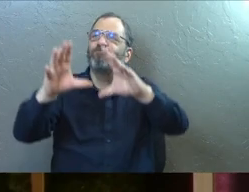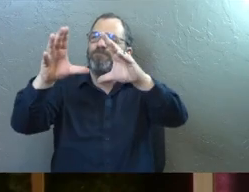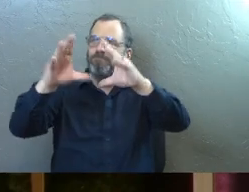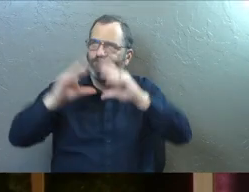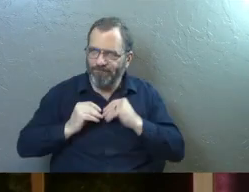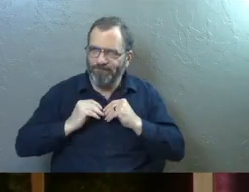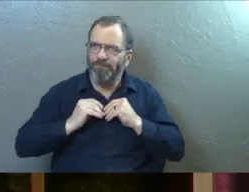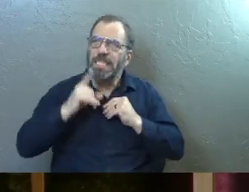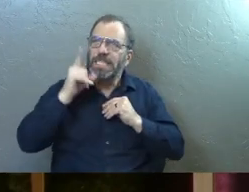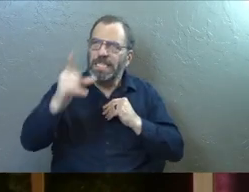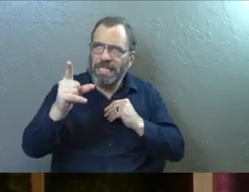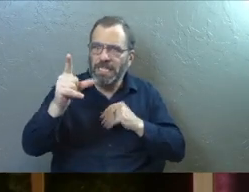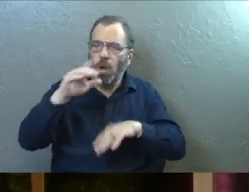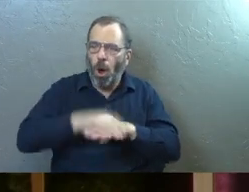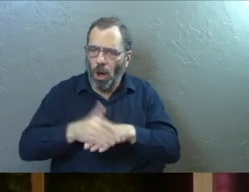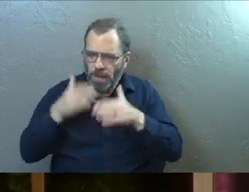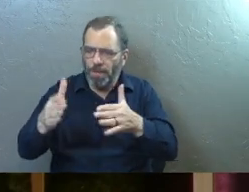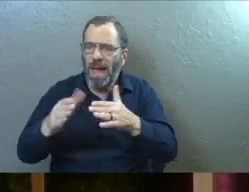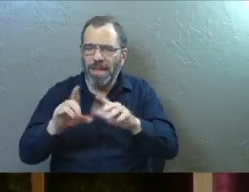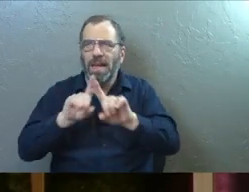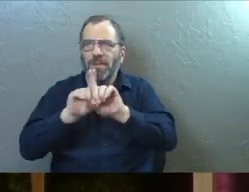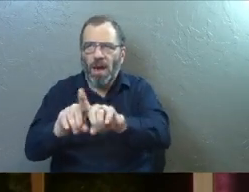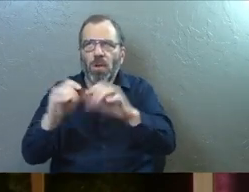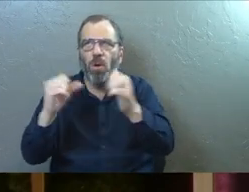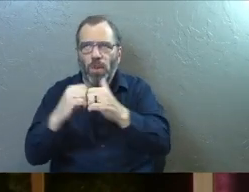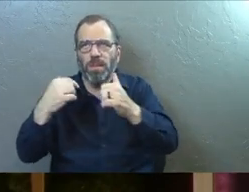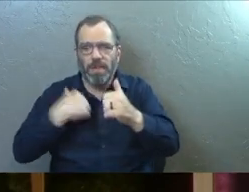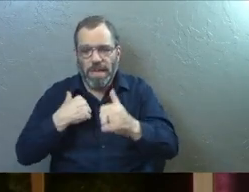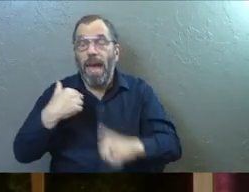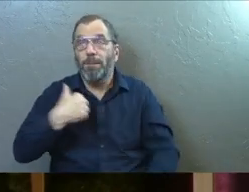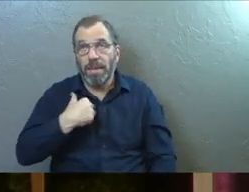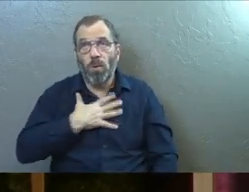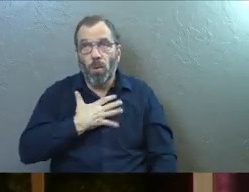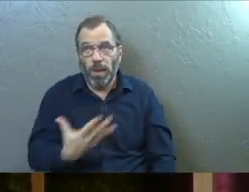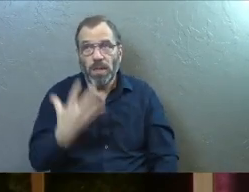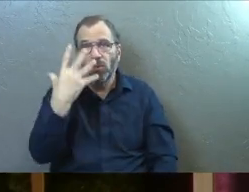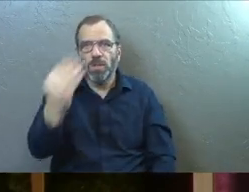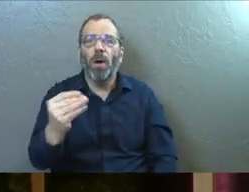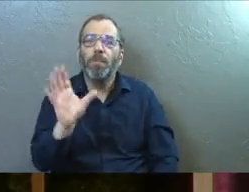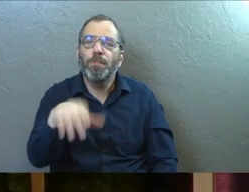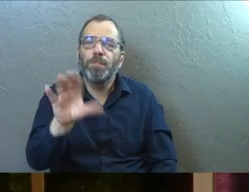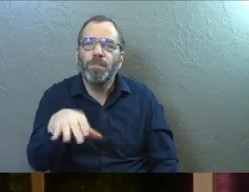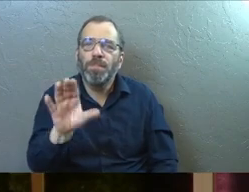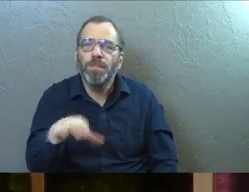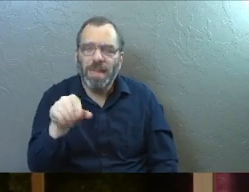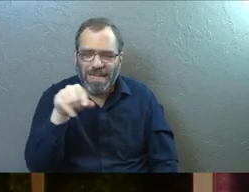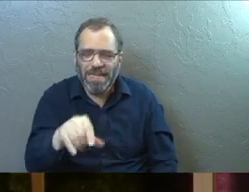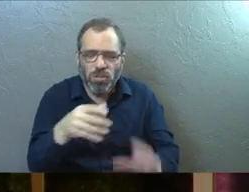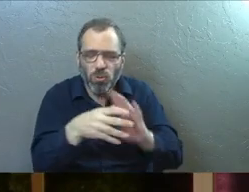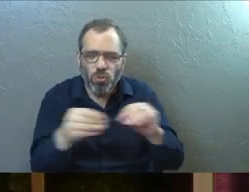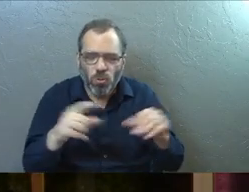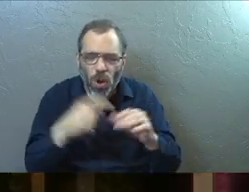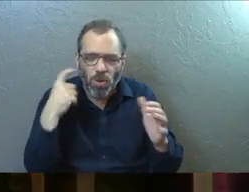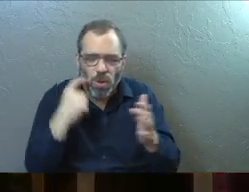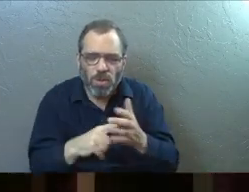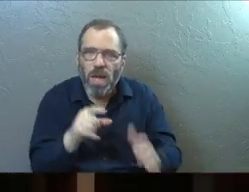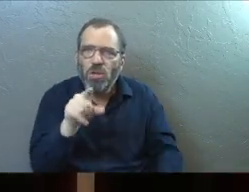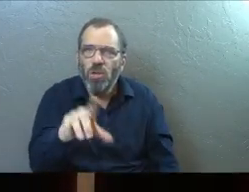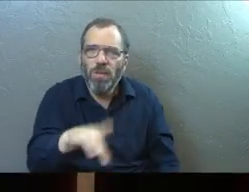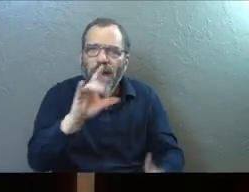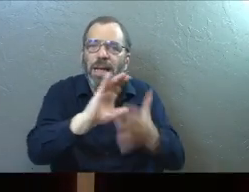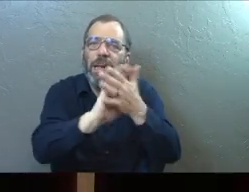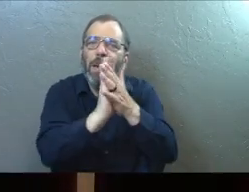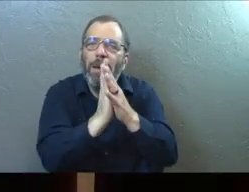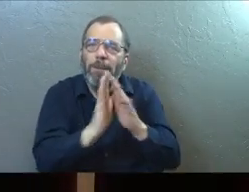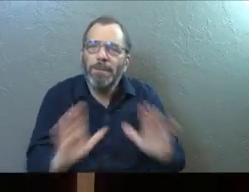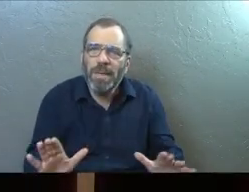Because God is on that path and he's going to walk that out with me, and that's where I want to be. And I think we, in this story, I think we see that we find